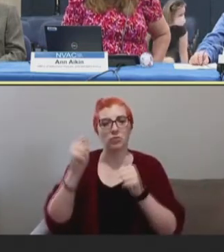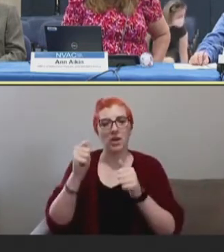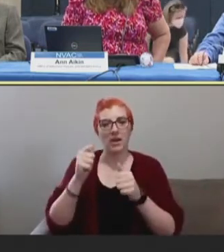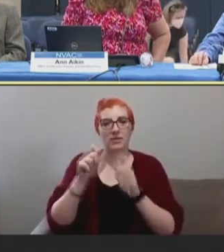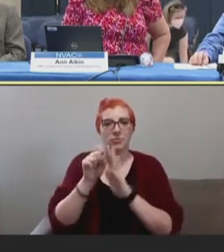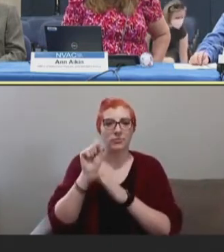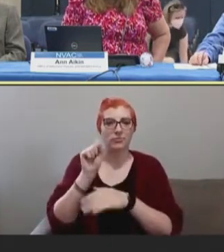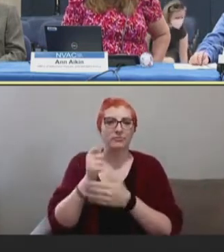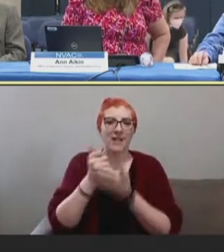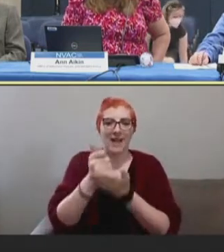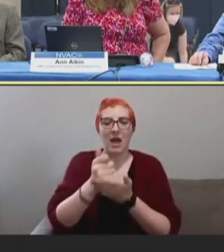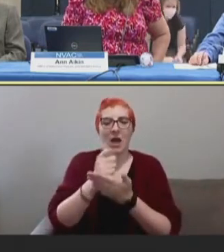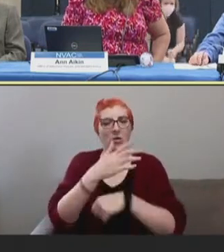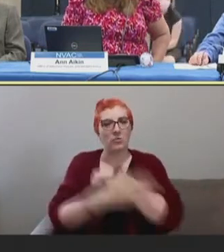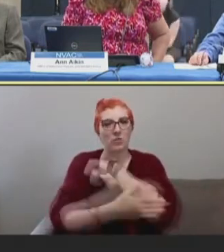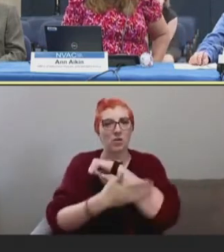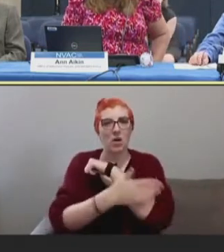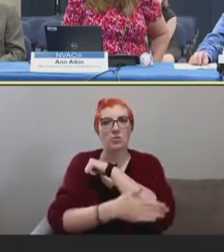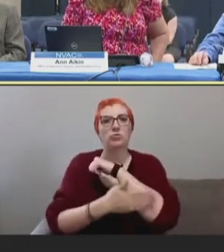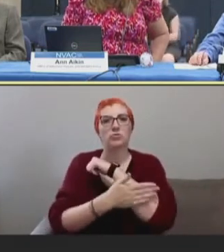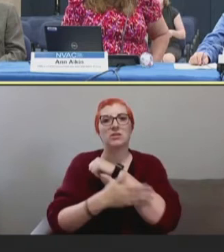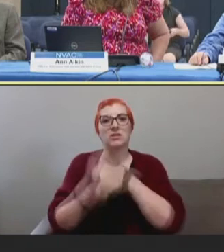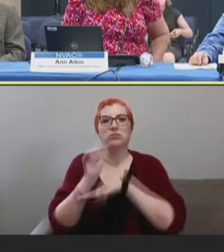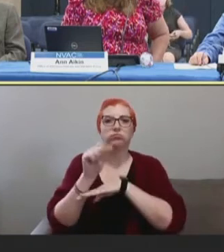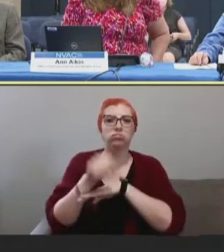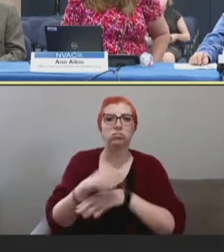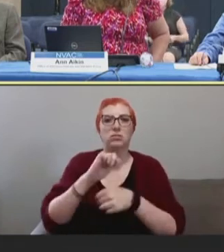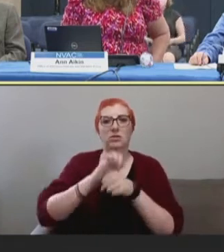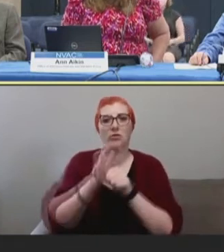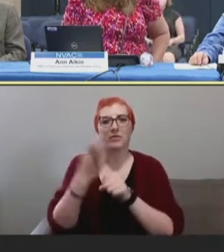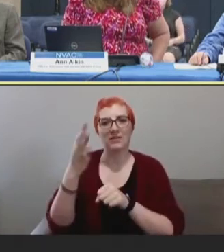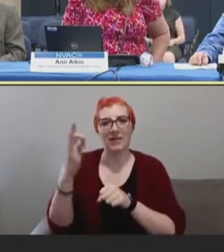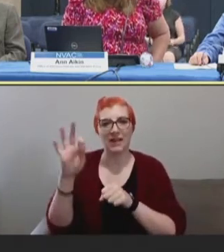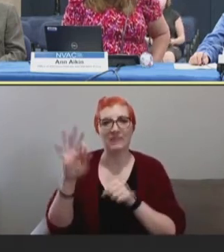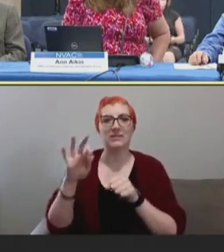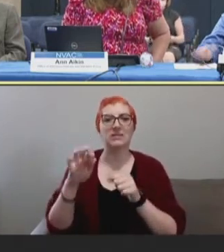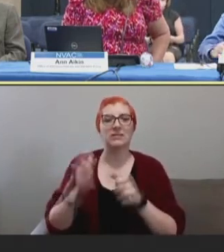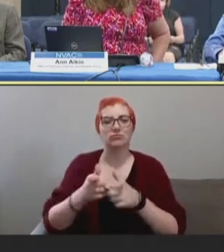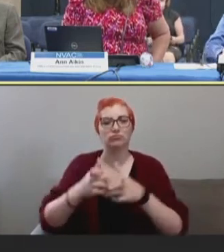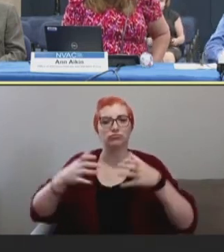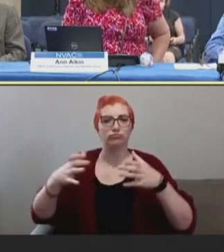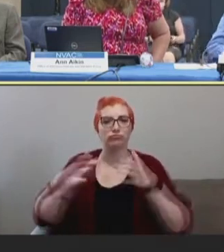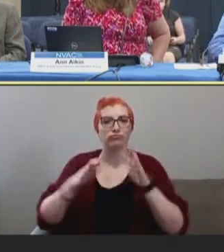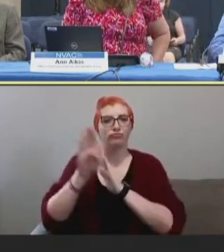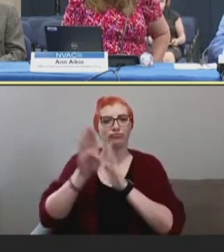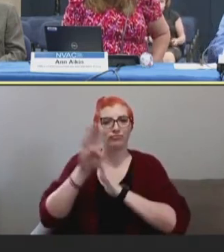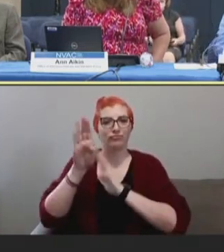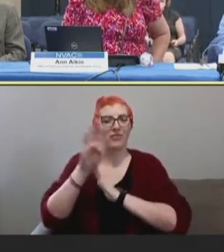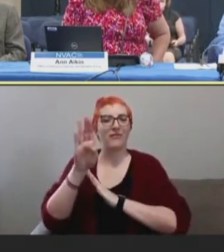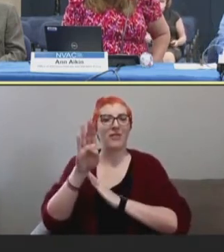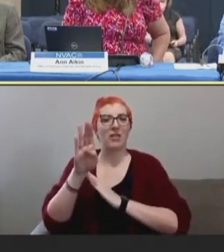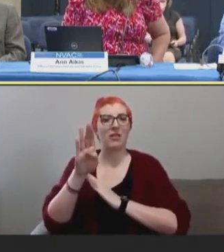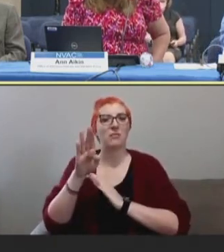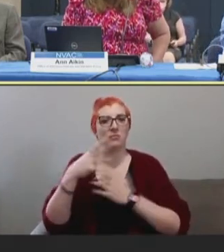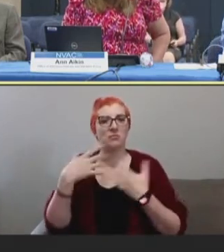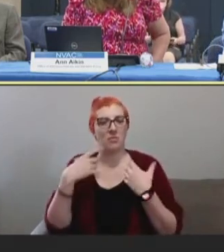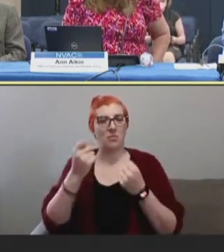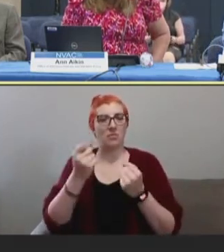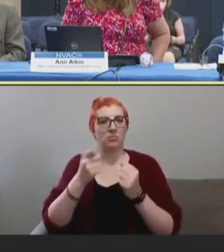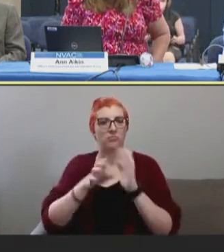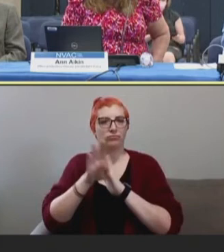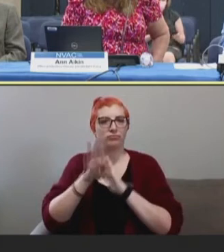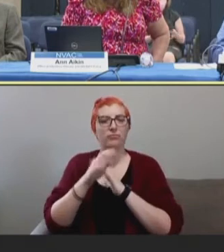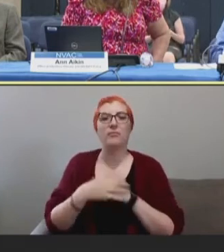COVID-19 pandemic and build a stronger foundation for public health. She has been a real advocate with our office in